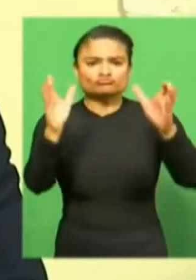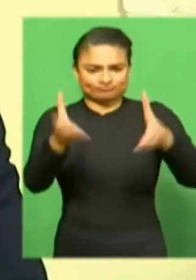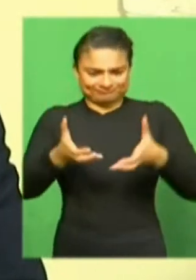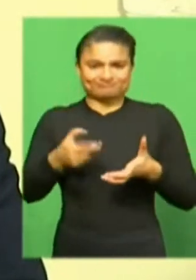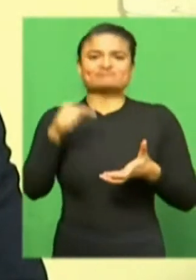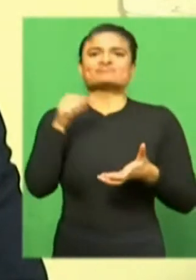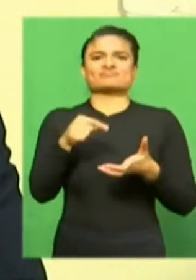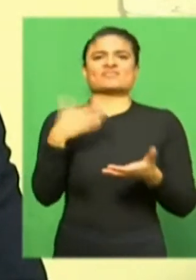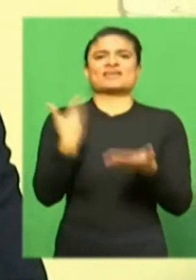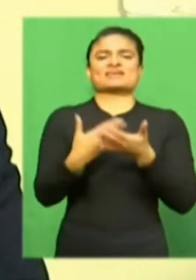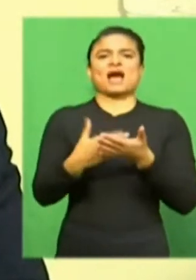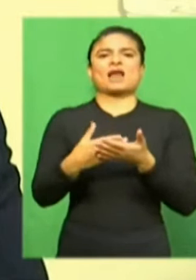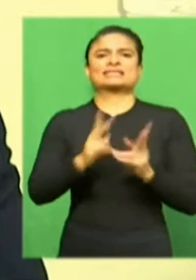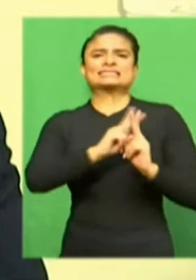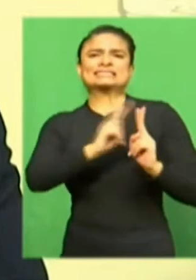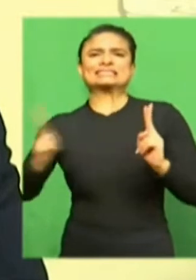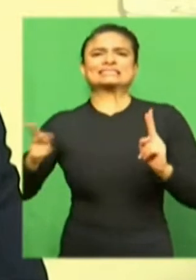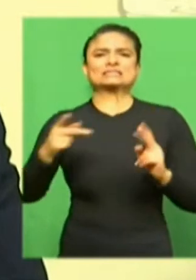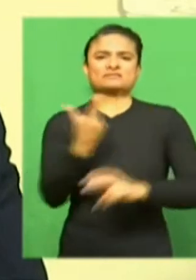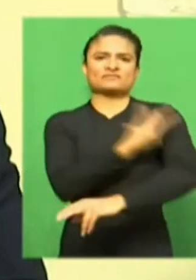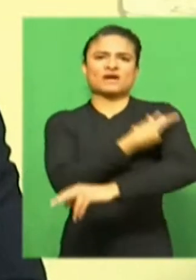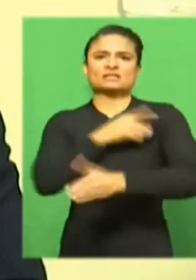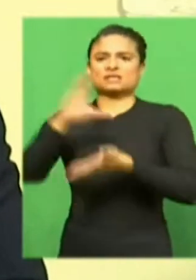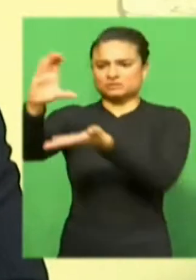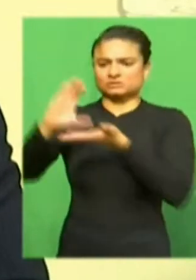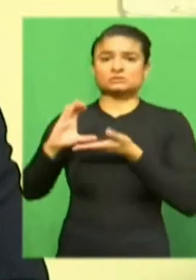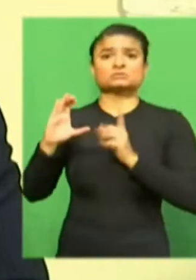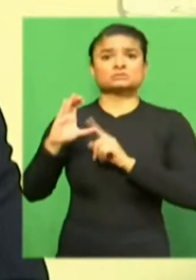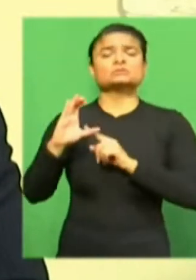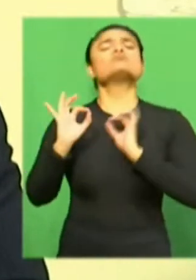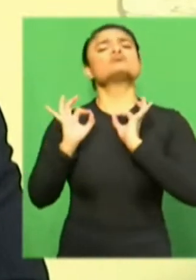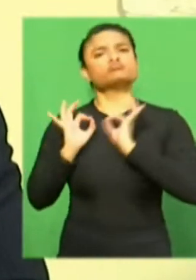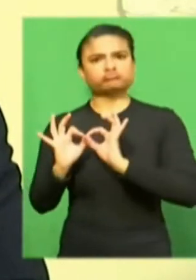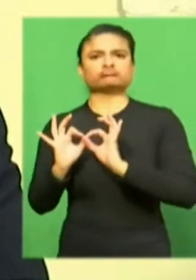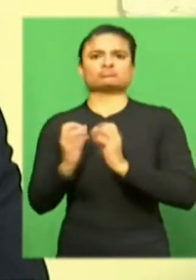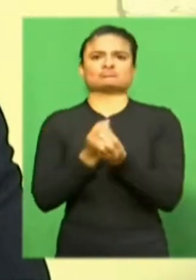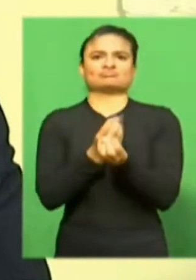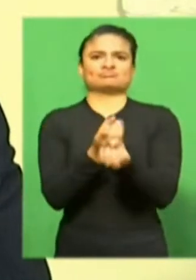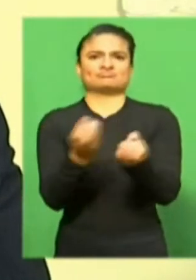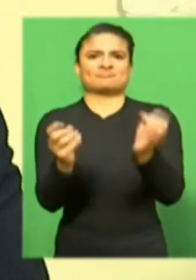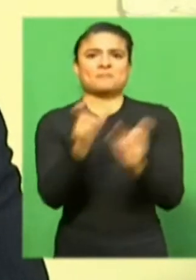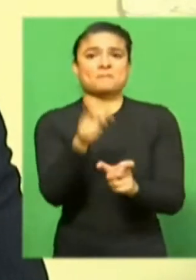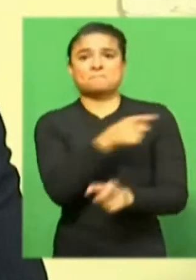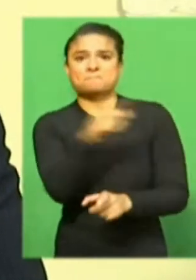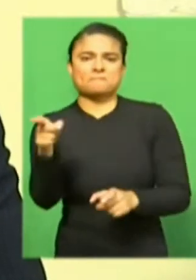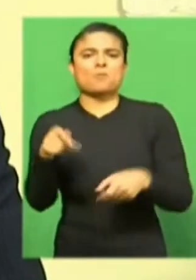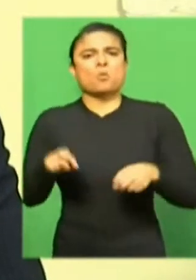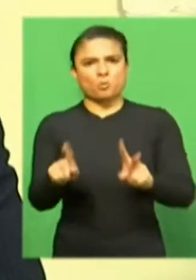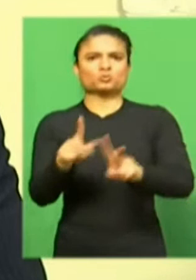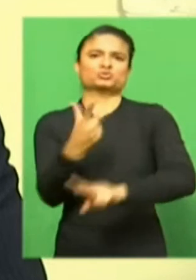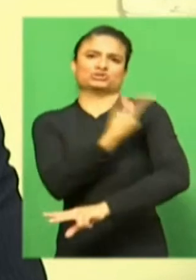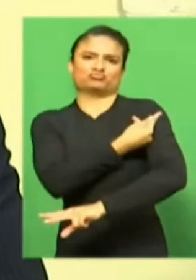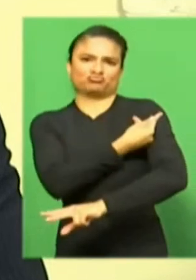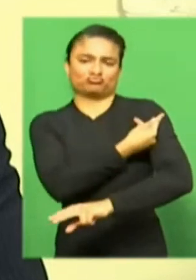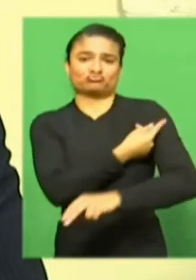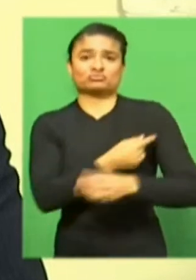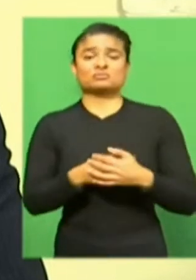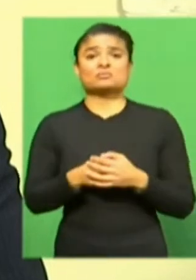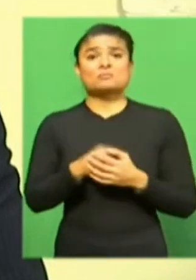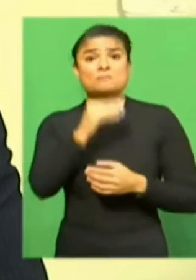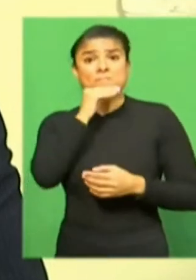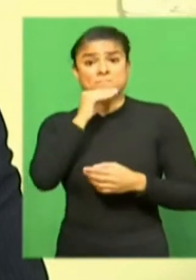are also able to get into a position where we will